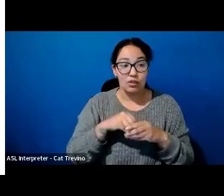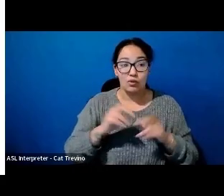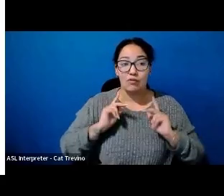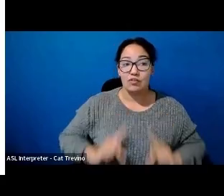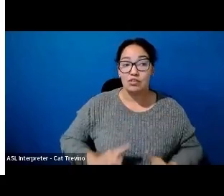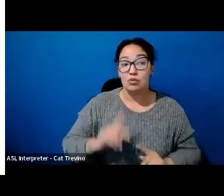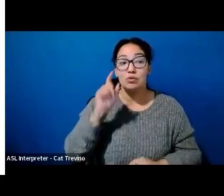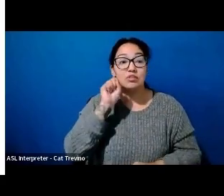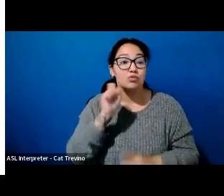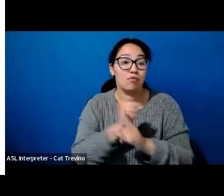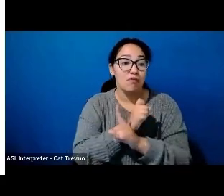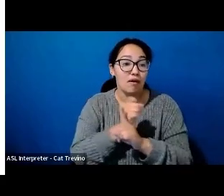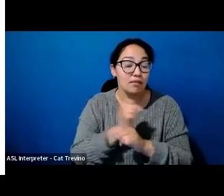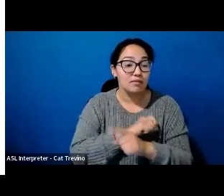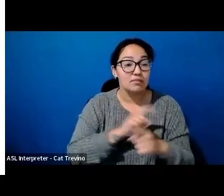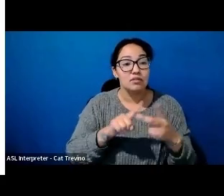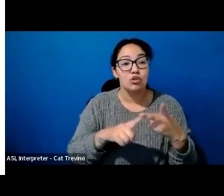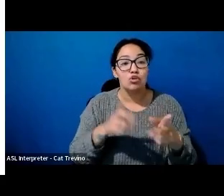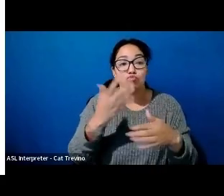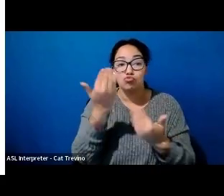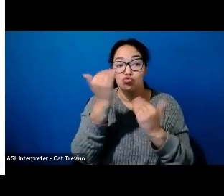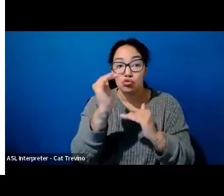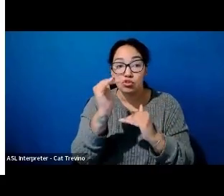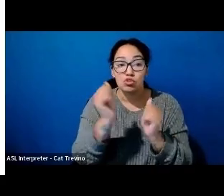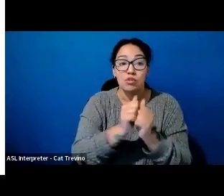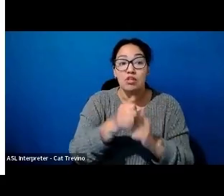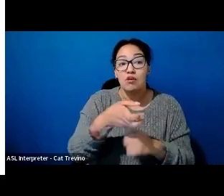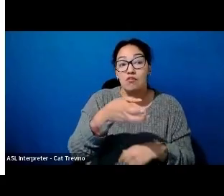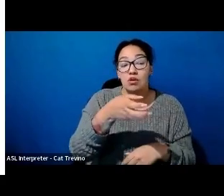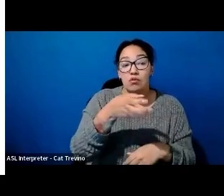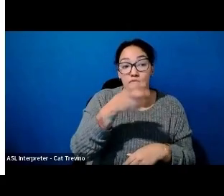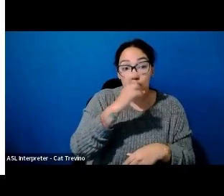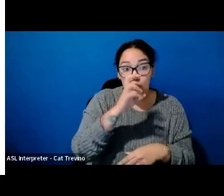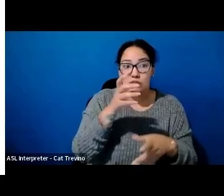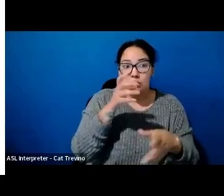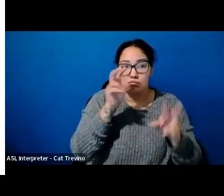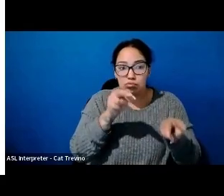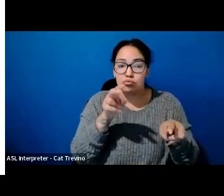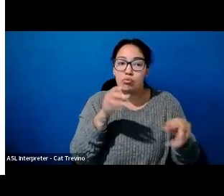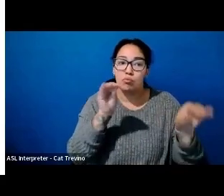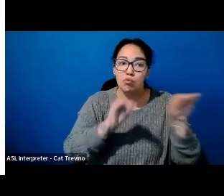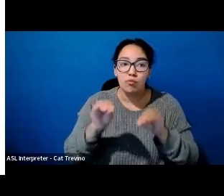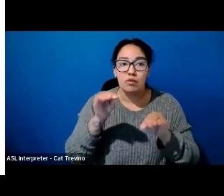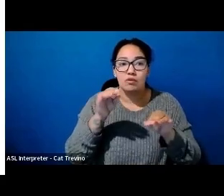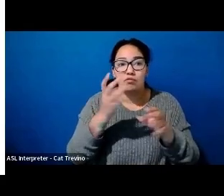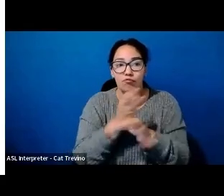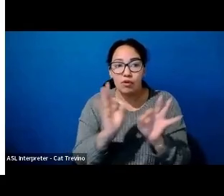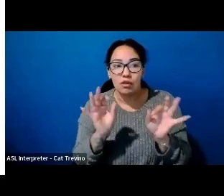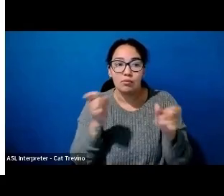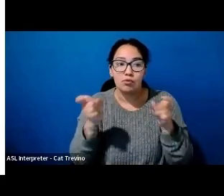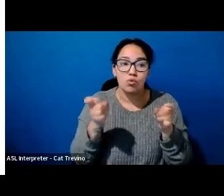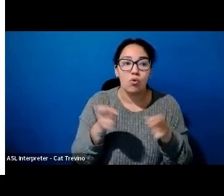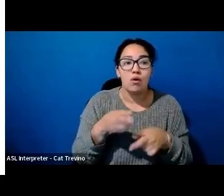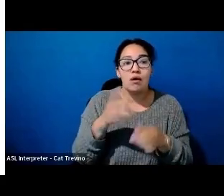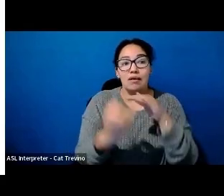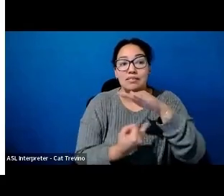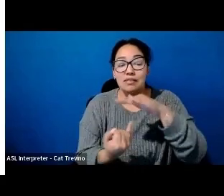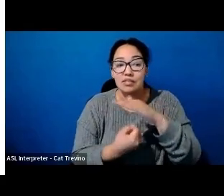and sexual violence, restrictions on freedom of movement and control, isolation, financial